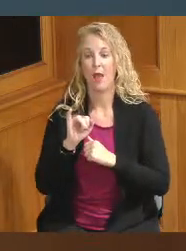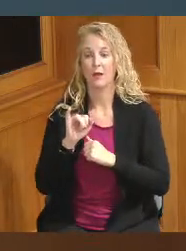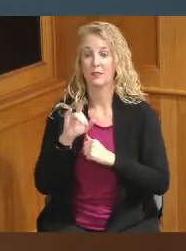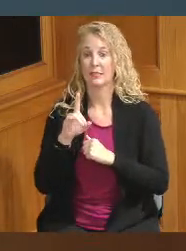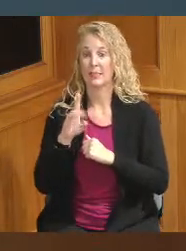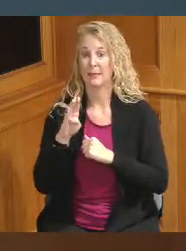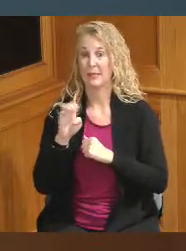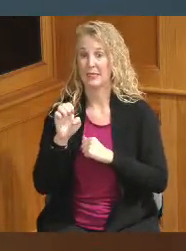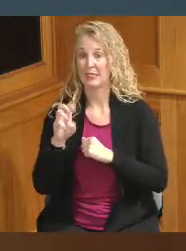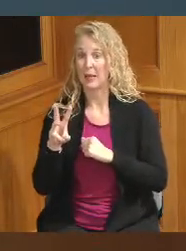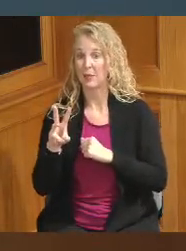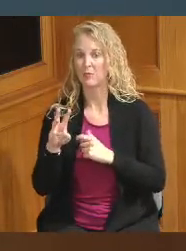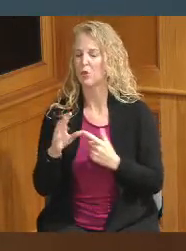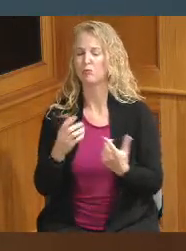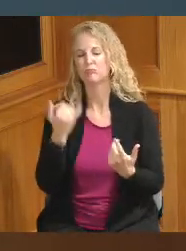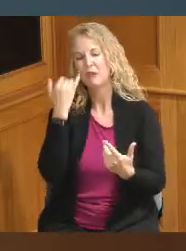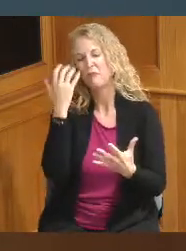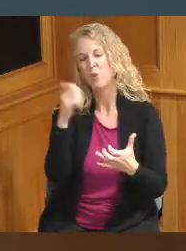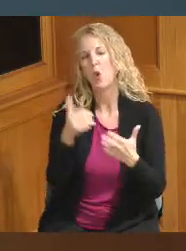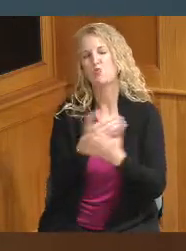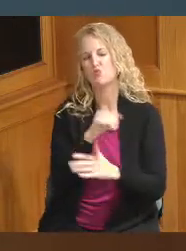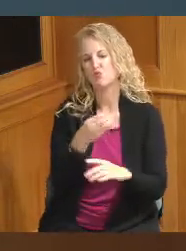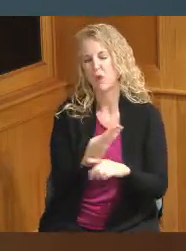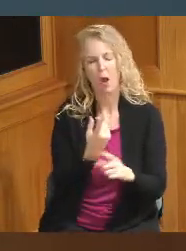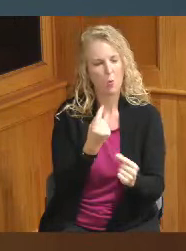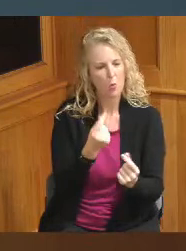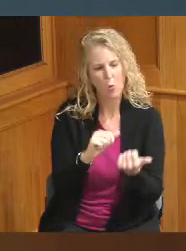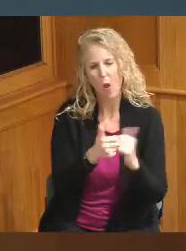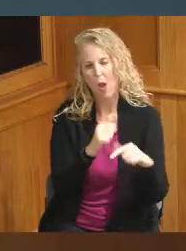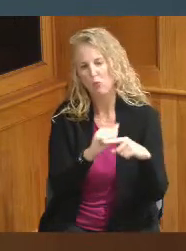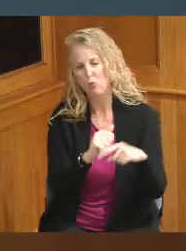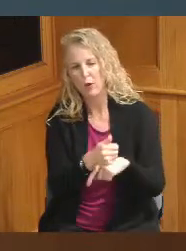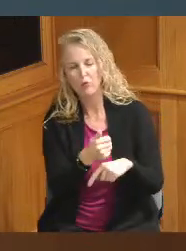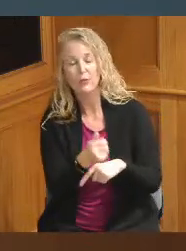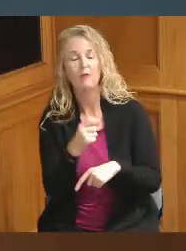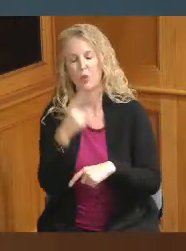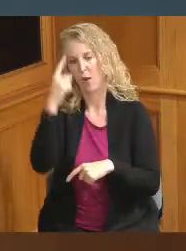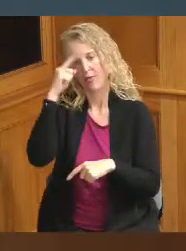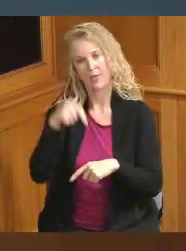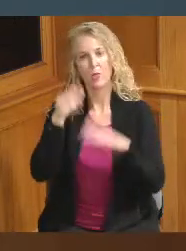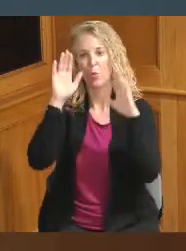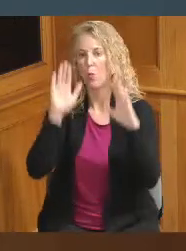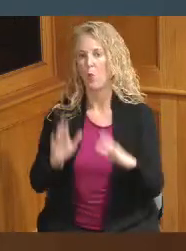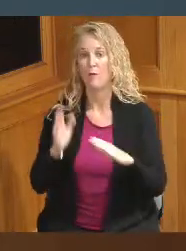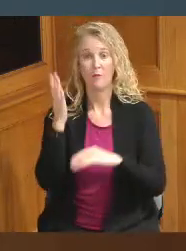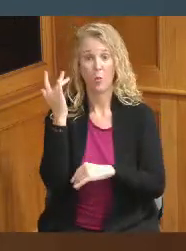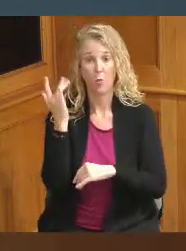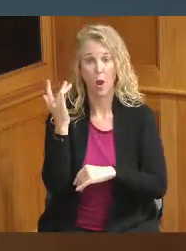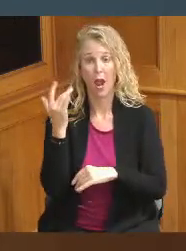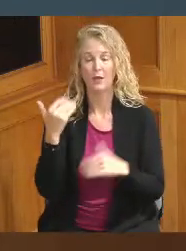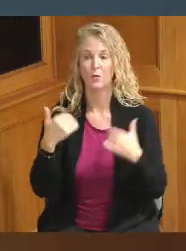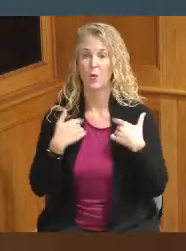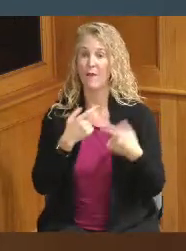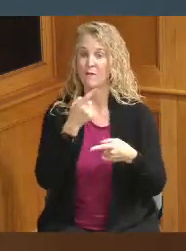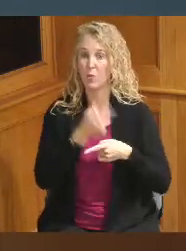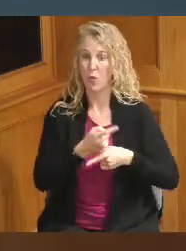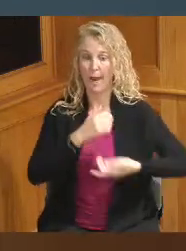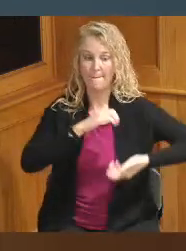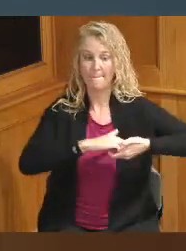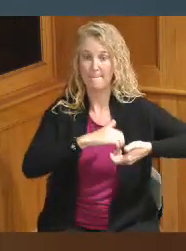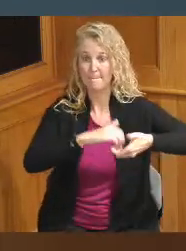retrain, retool, how do you do it? So, I think this is great, because we got the right